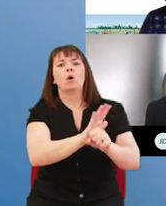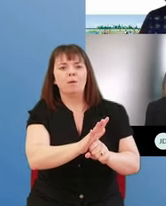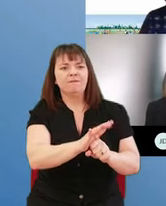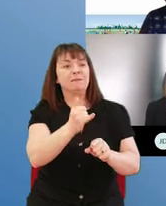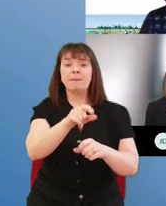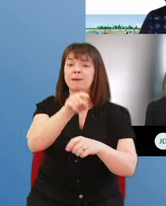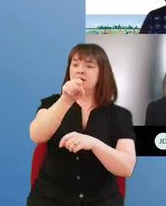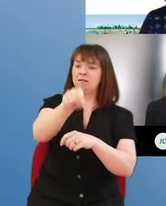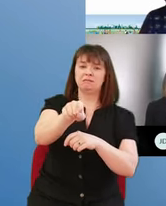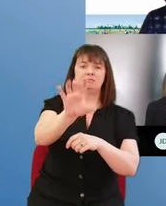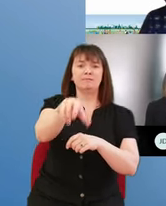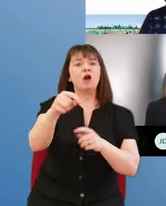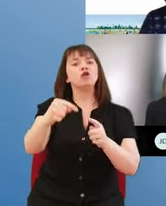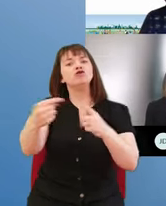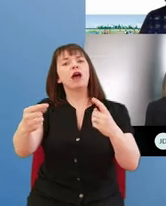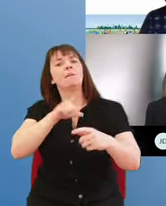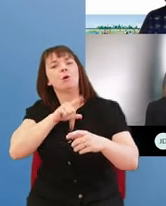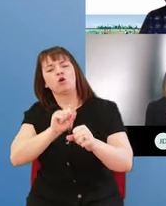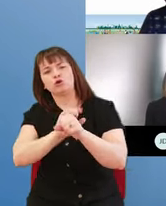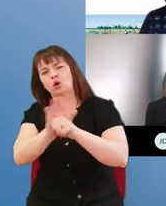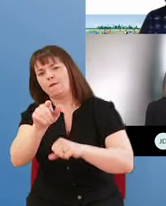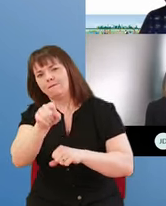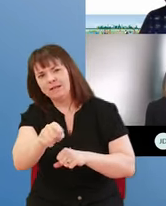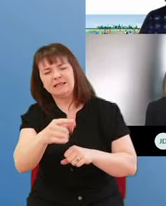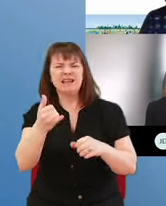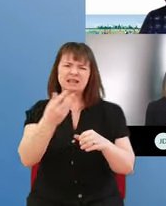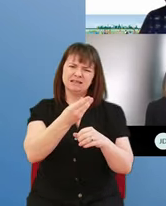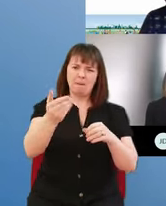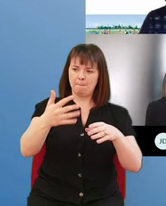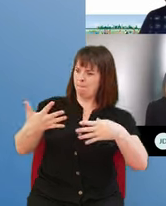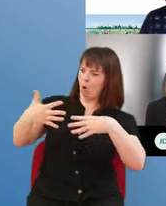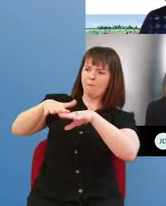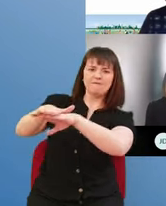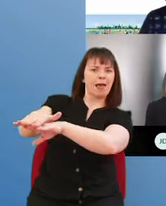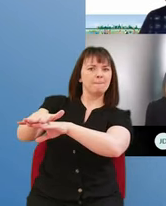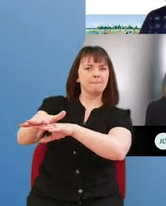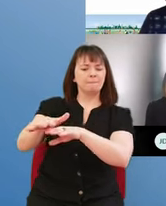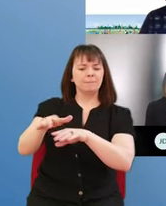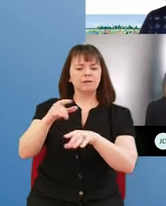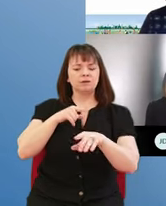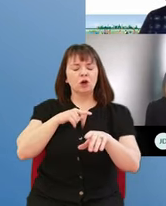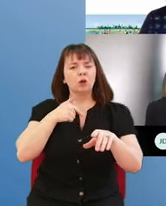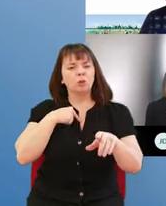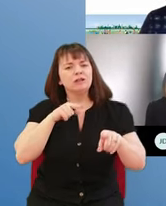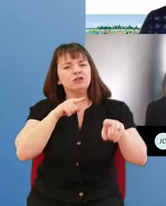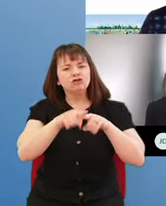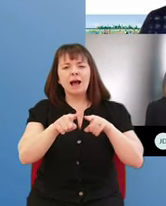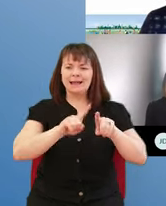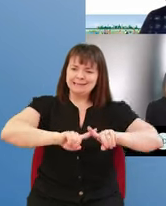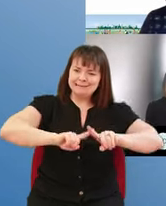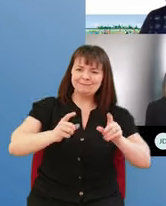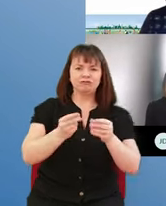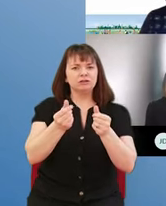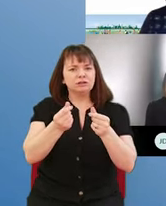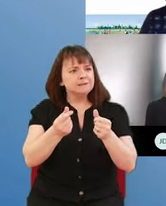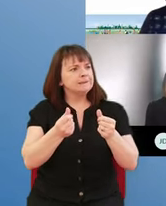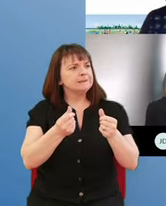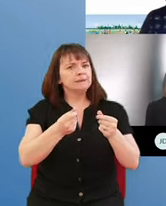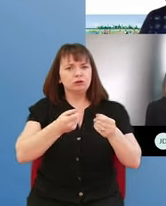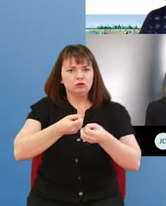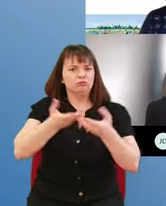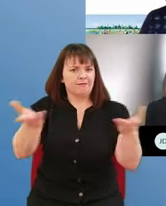that currently QoF is not considered to be one of the priorities, in that it is currently paused, but there will be a